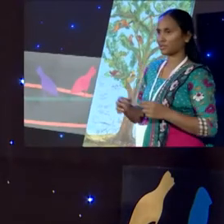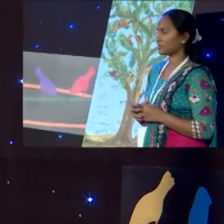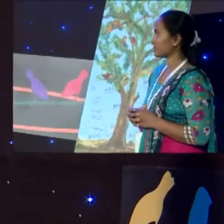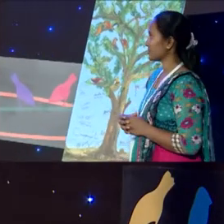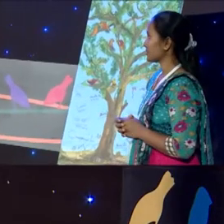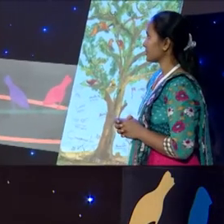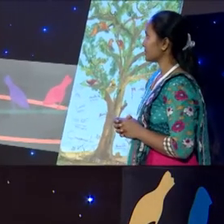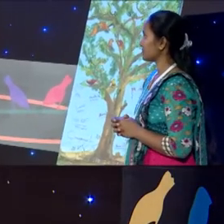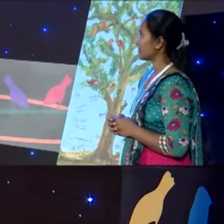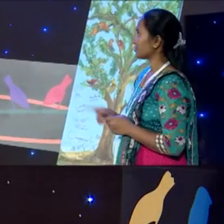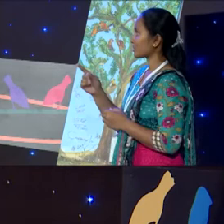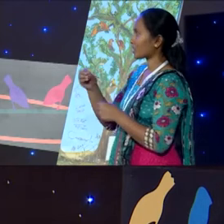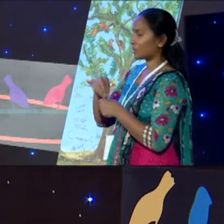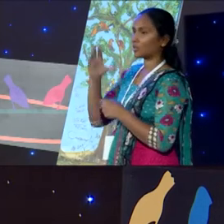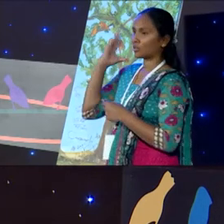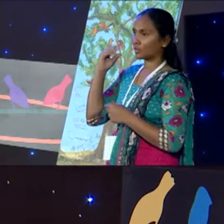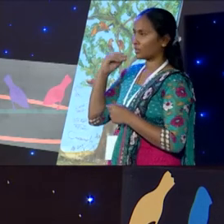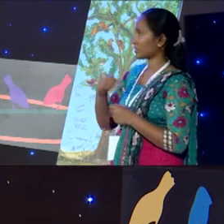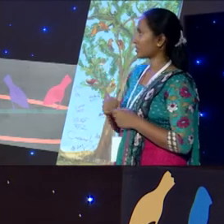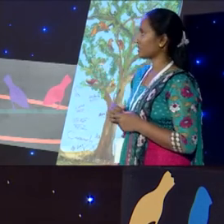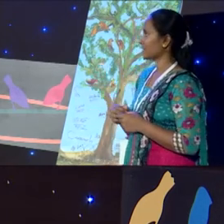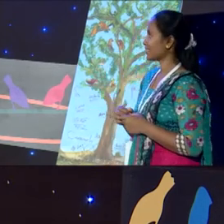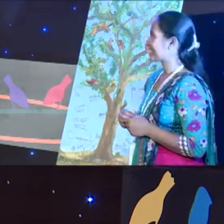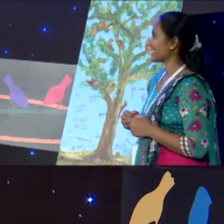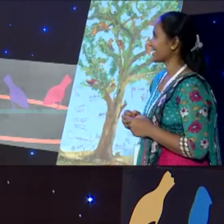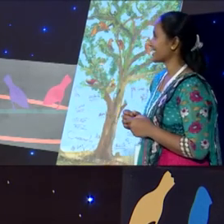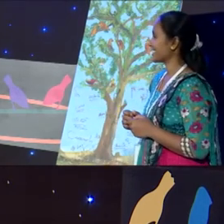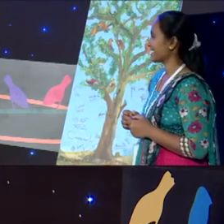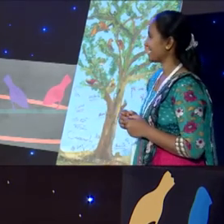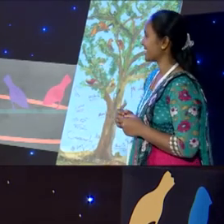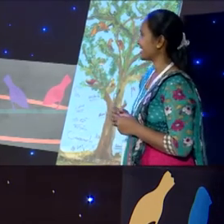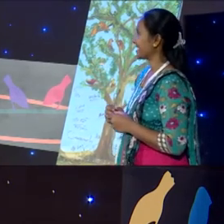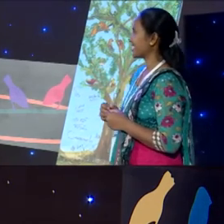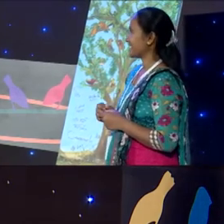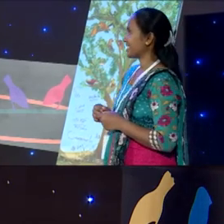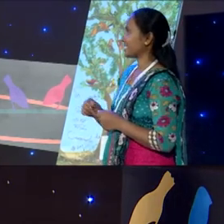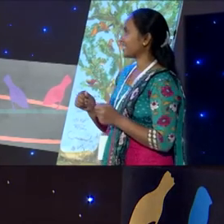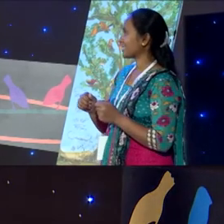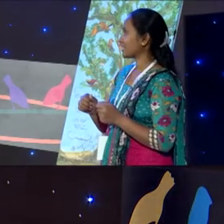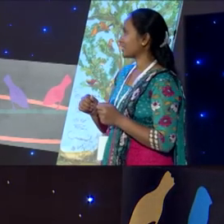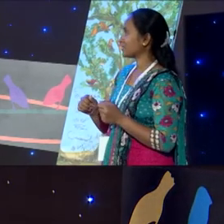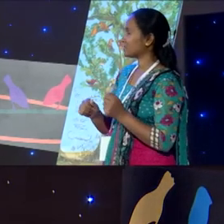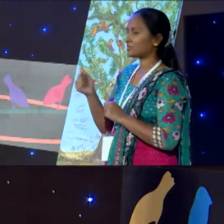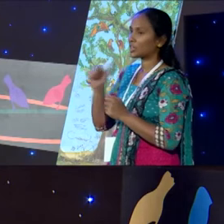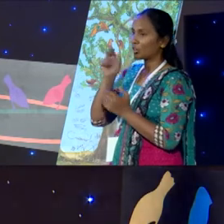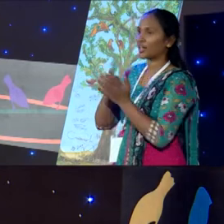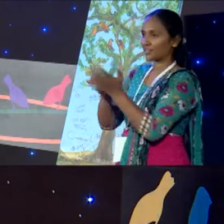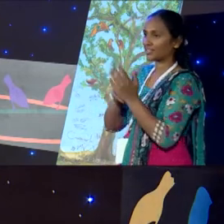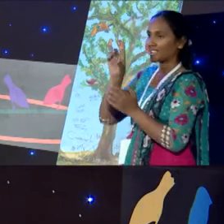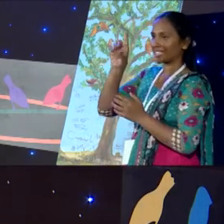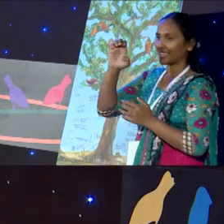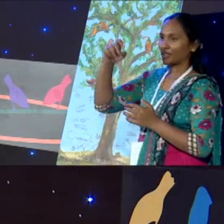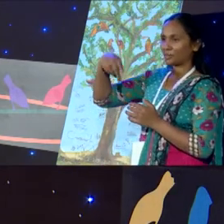just like Deepa's experience was. But hers was overwhelming. His was, on the other side, where he was the one requesting Deepa to